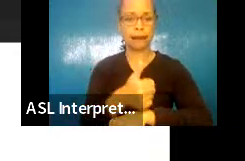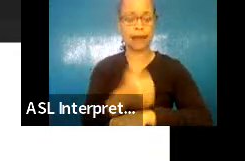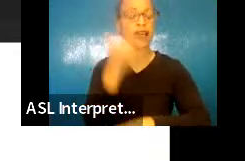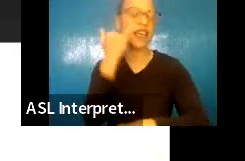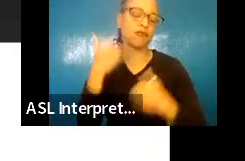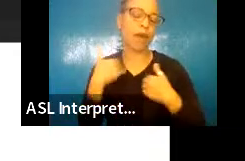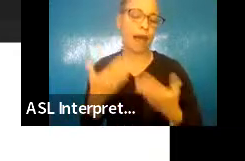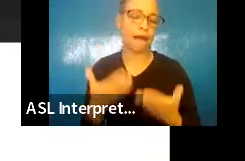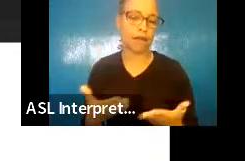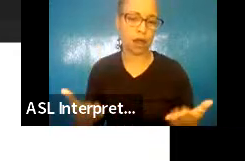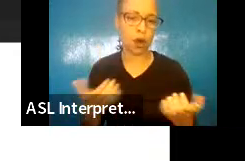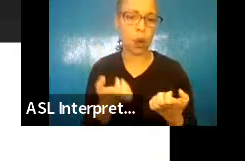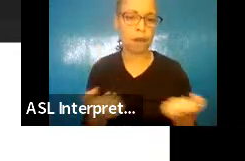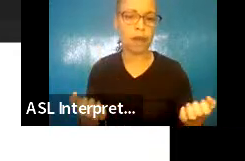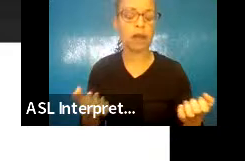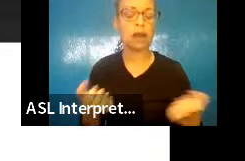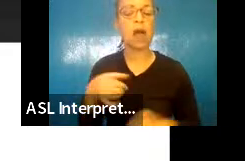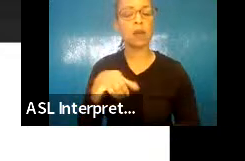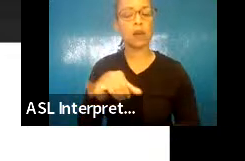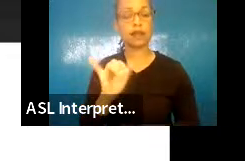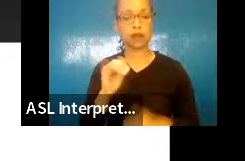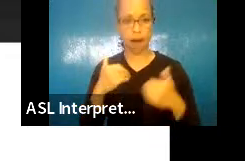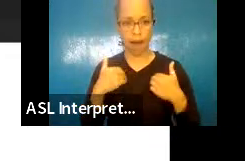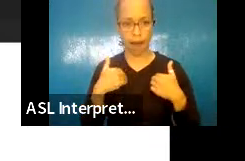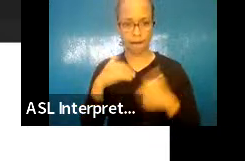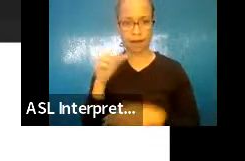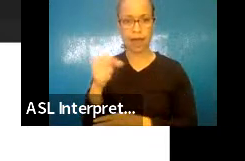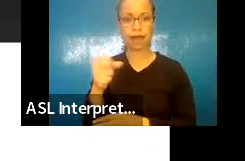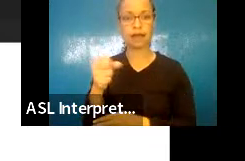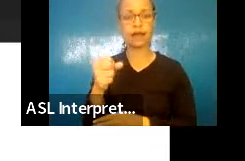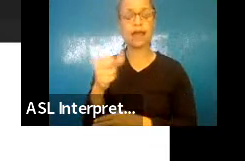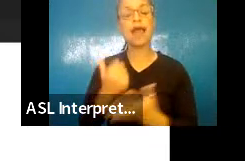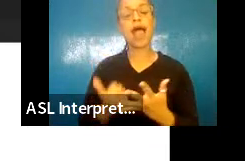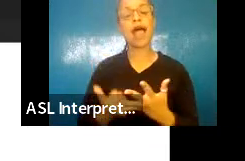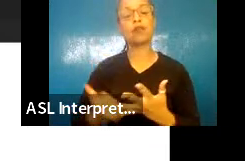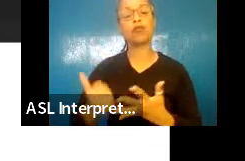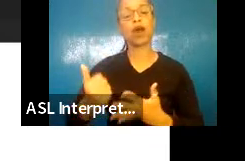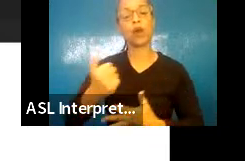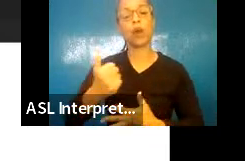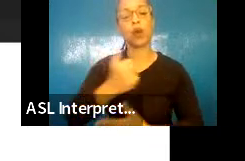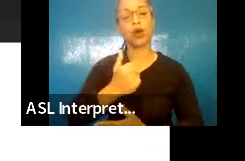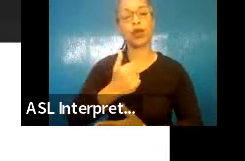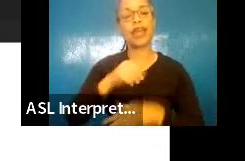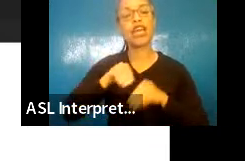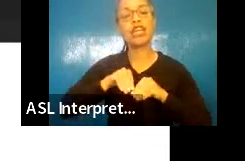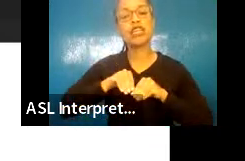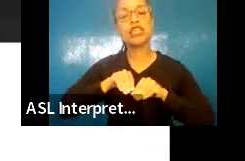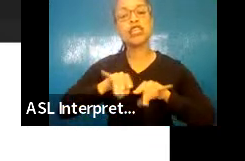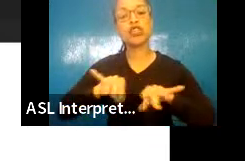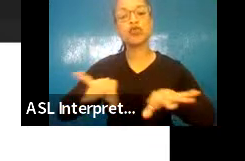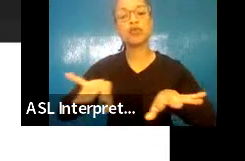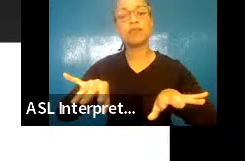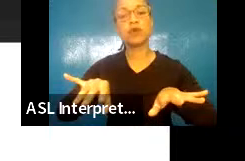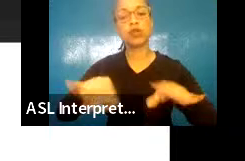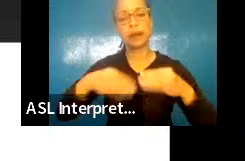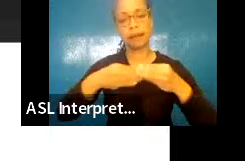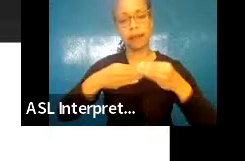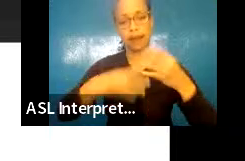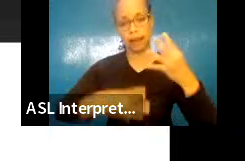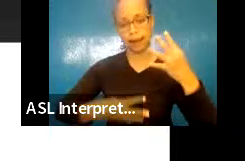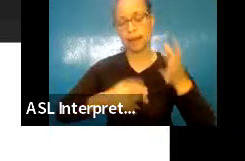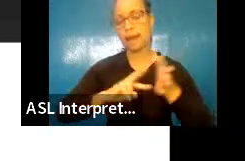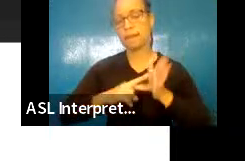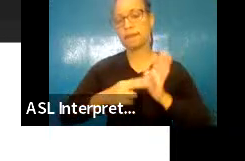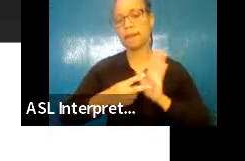supplies, which we still do have. And we do have a priority distribution list in terms of